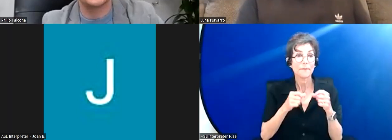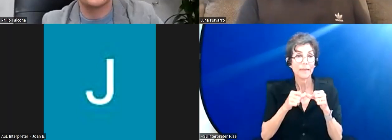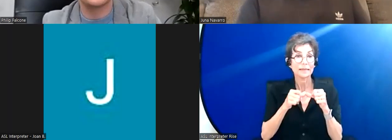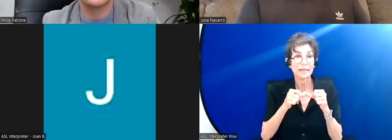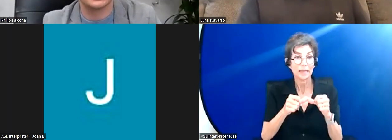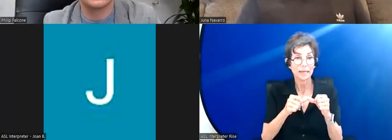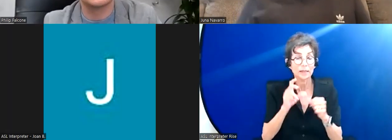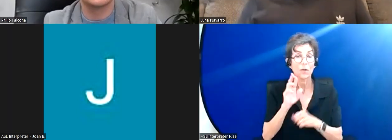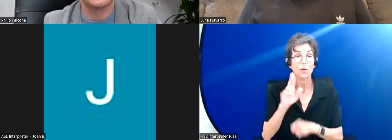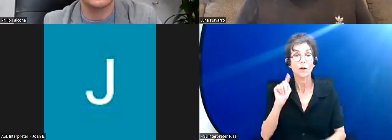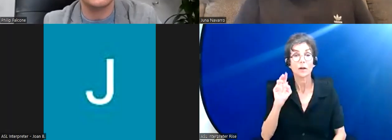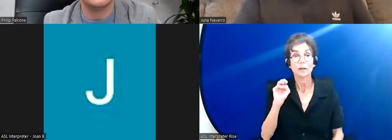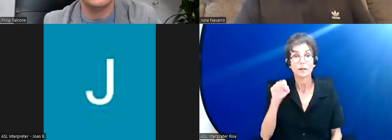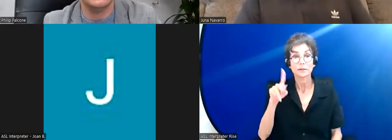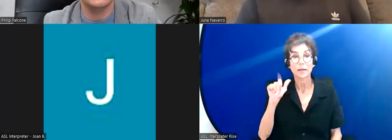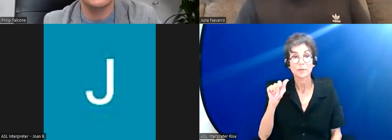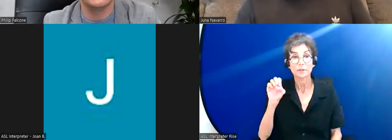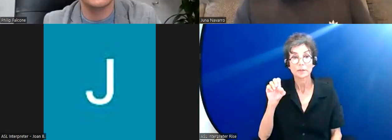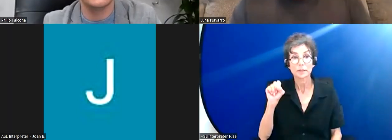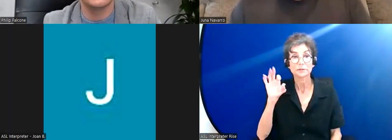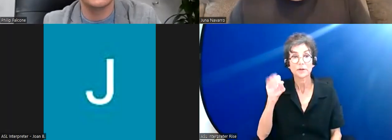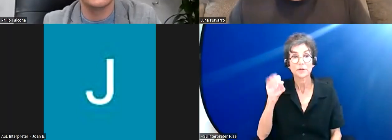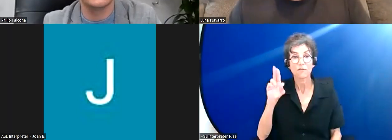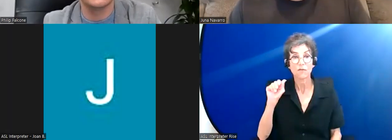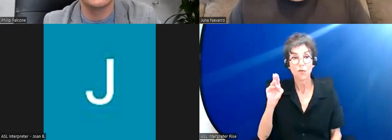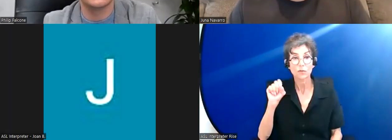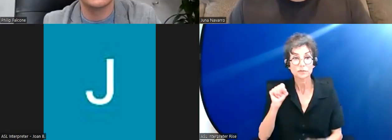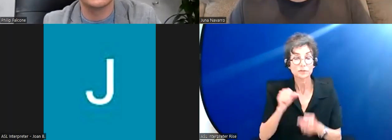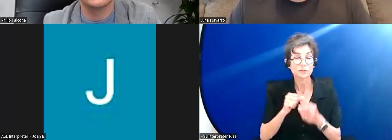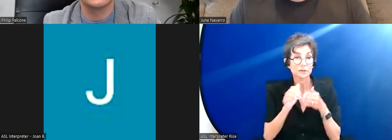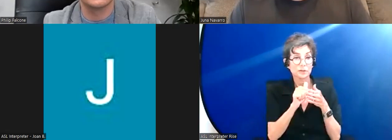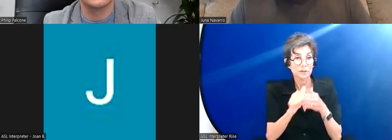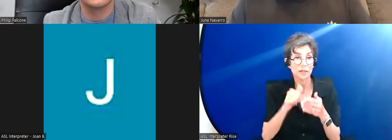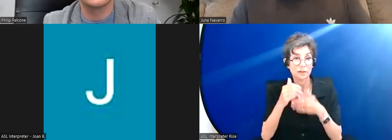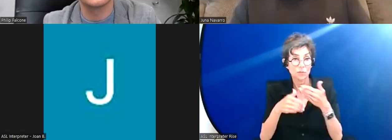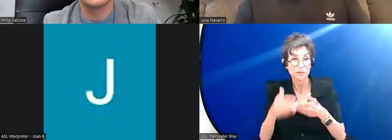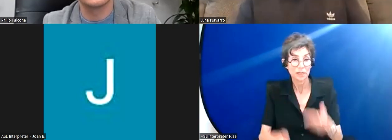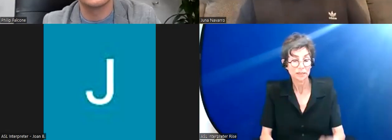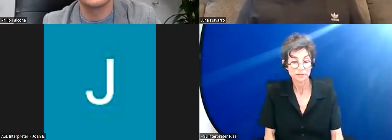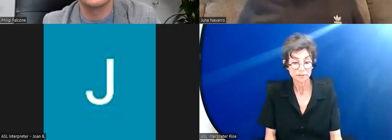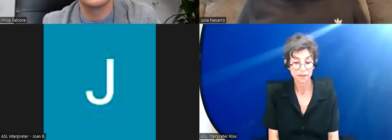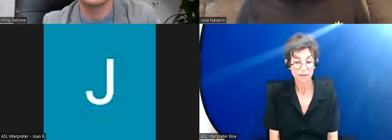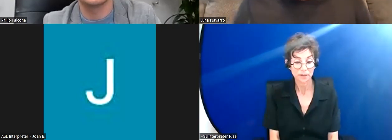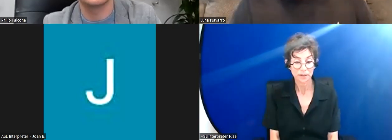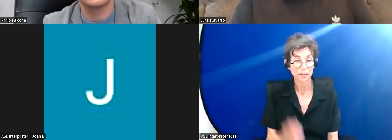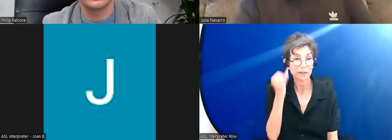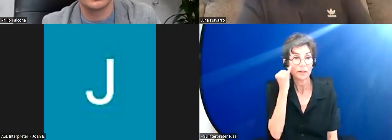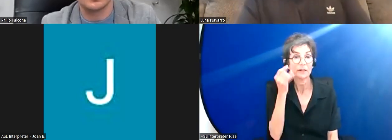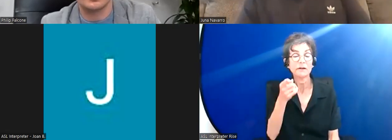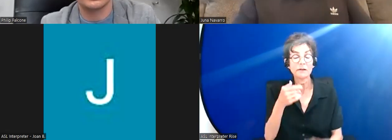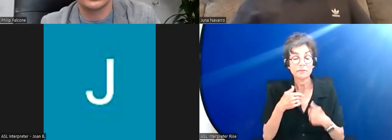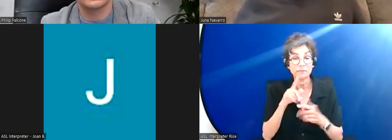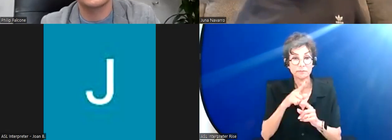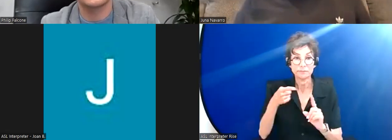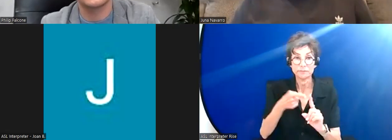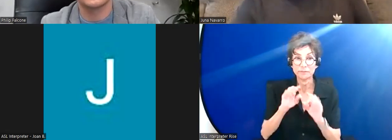or forms that can help guide the process. So my comments on that would be, if you have a specific organization that you're working